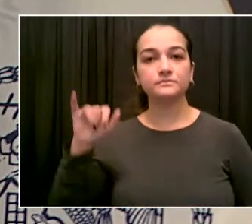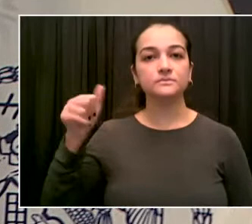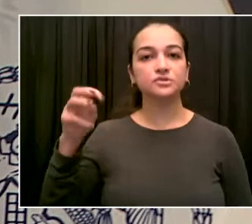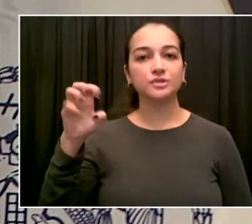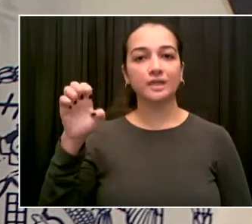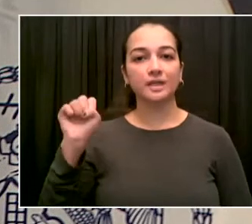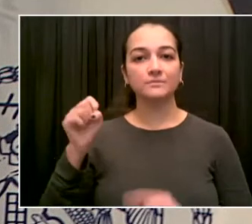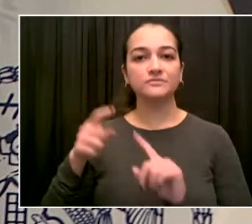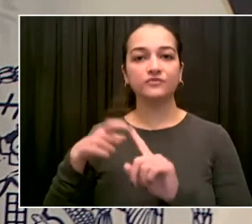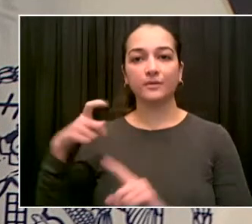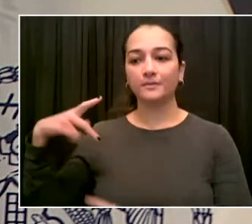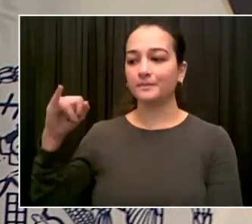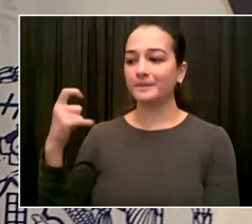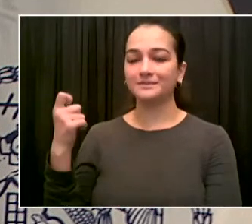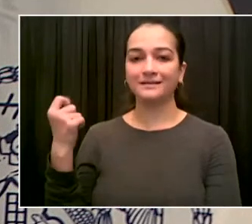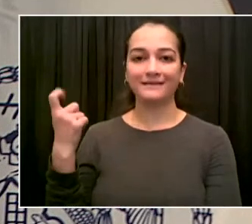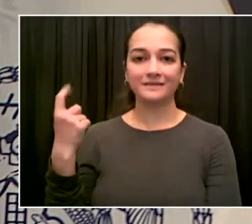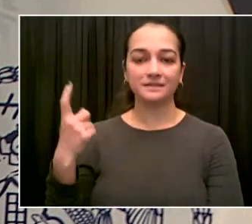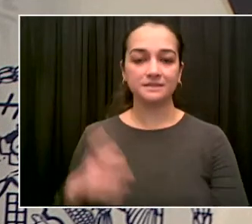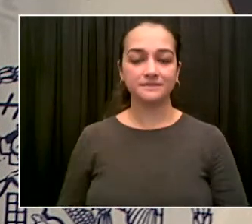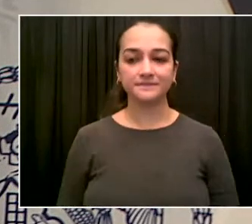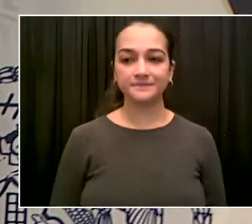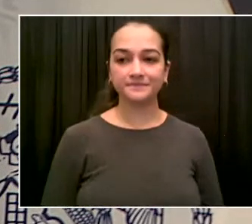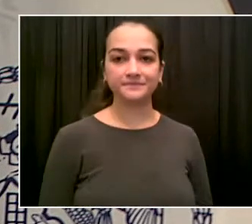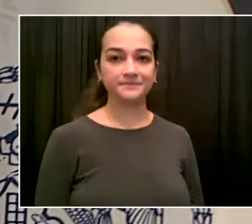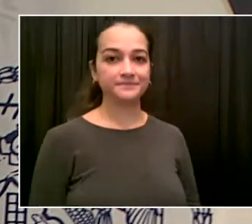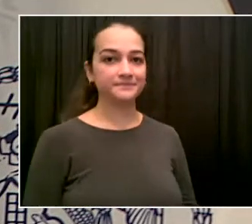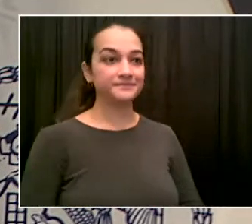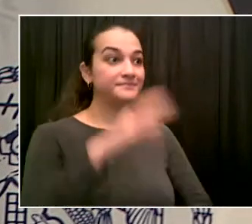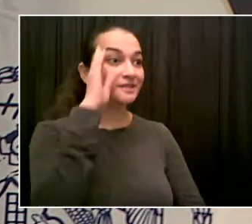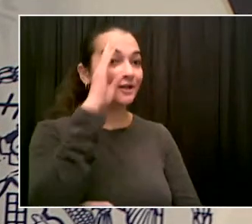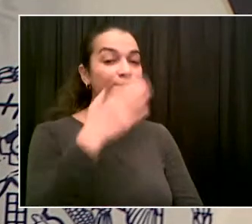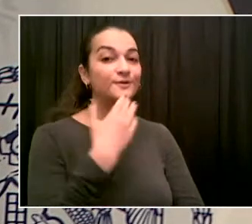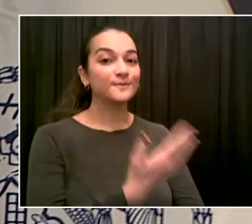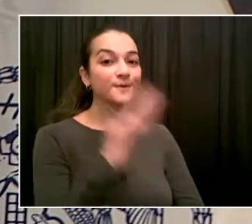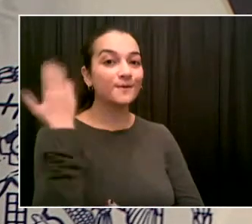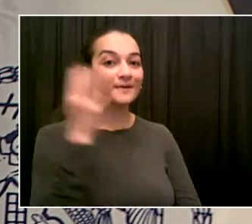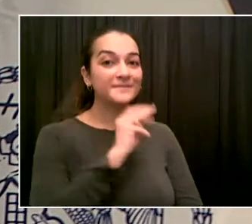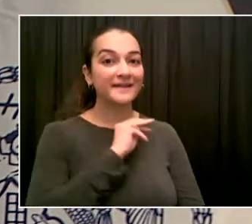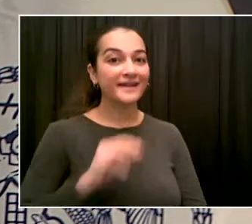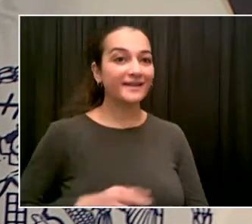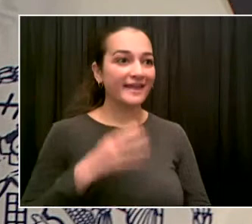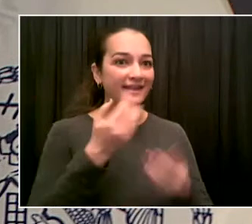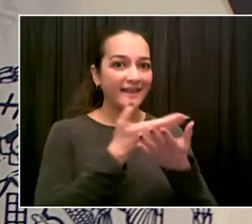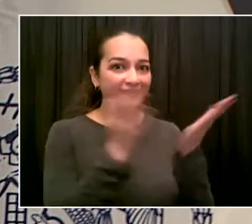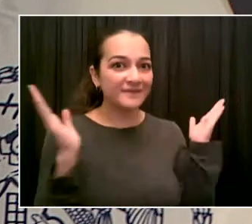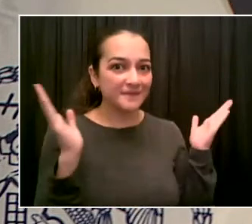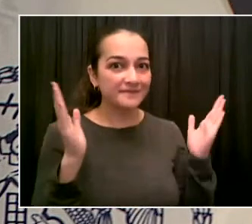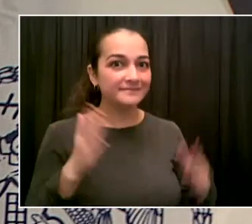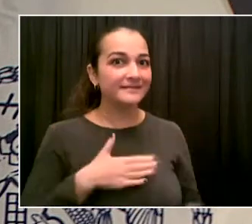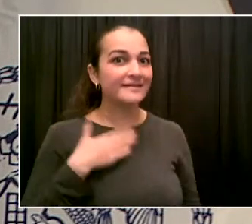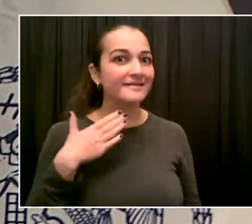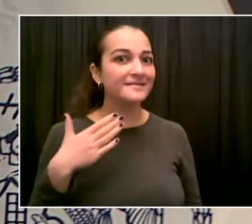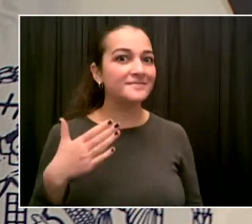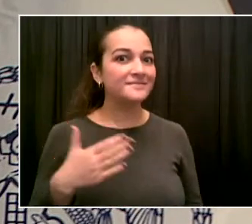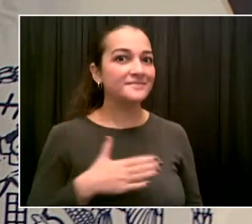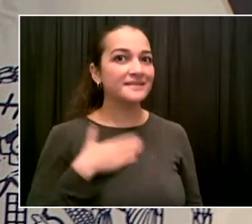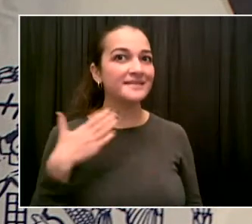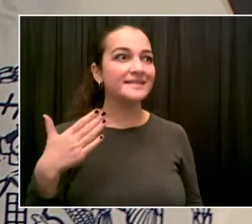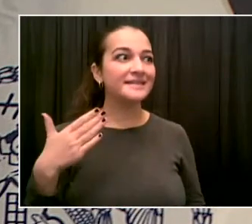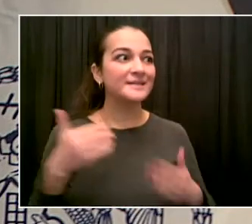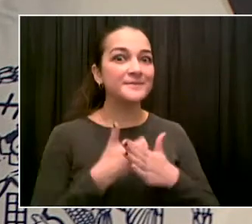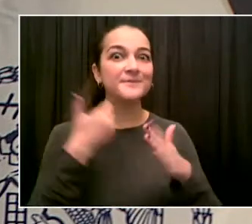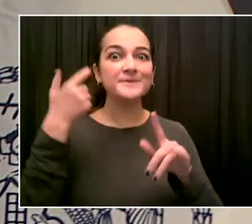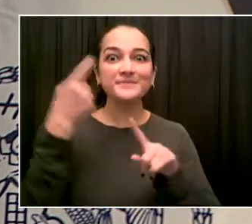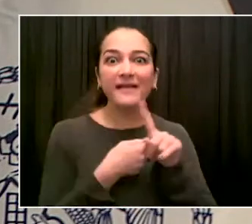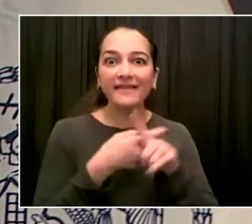Hey, good morning, Mr. Mayor, and everyone on the call. Happy new month. Happy new month. Is that we